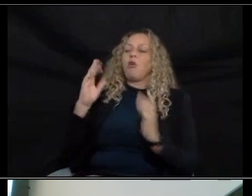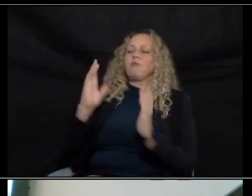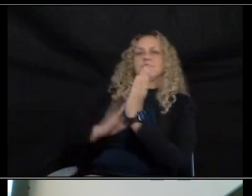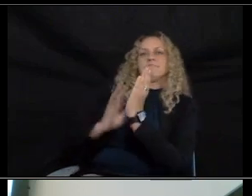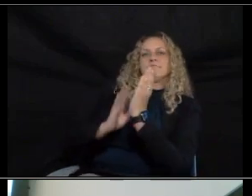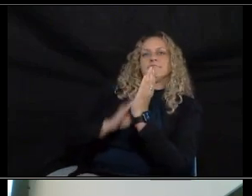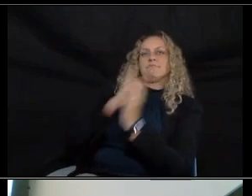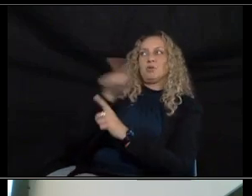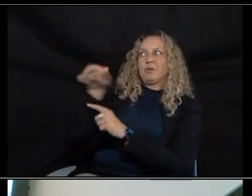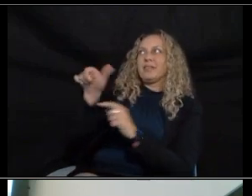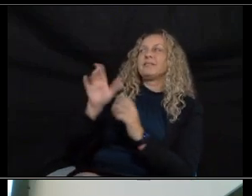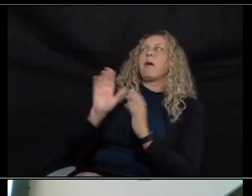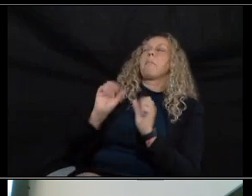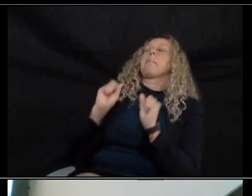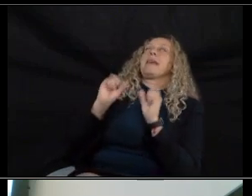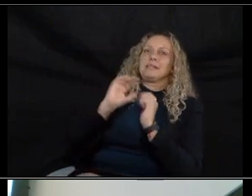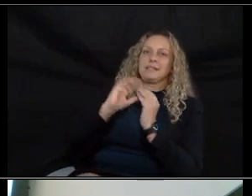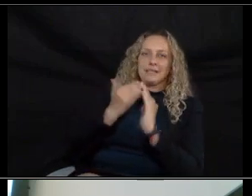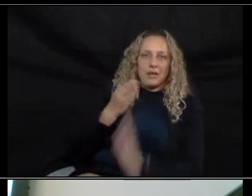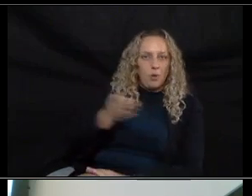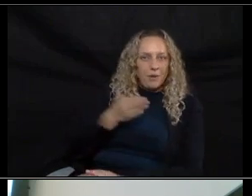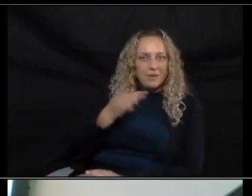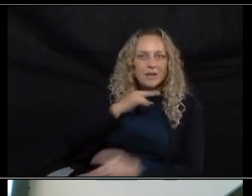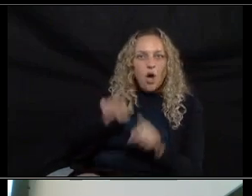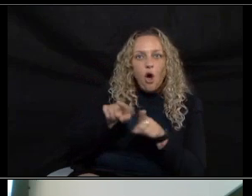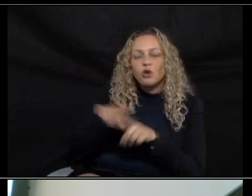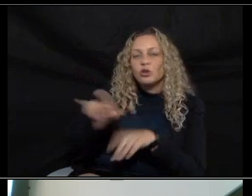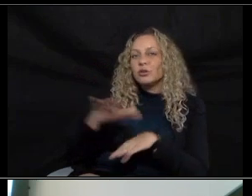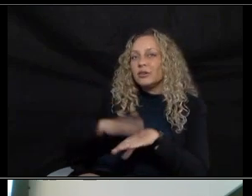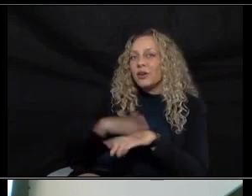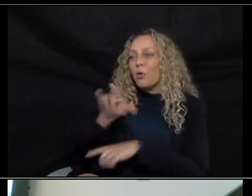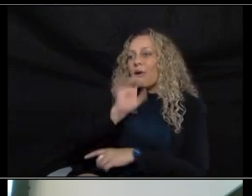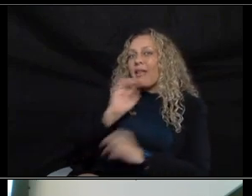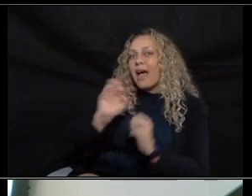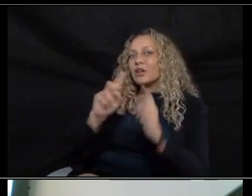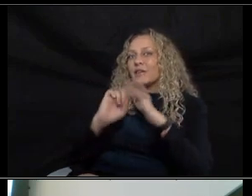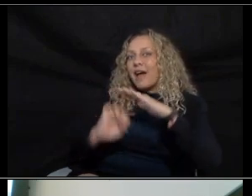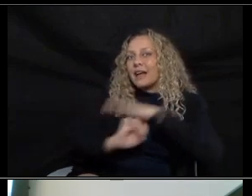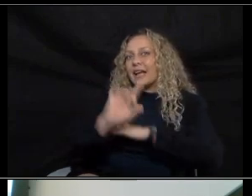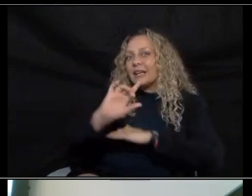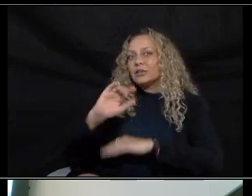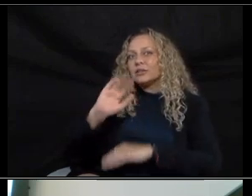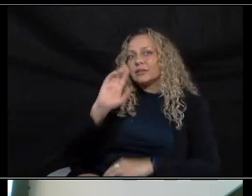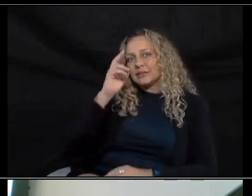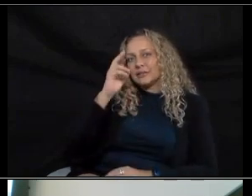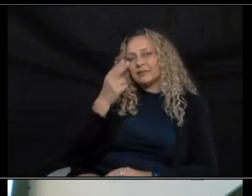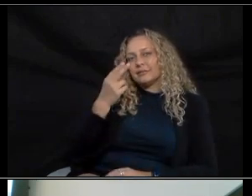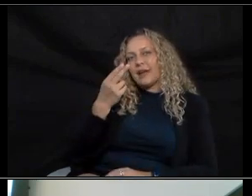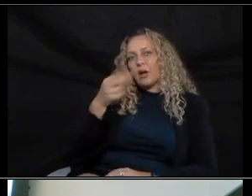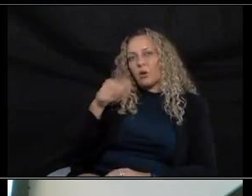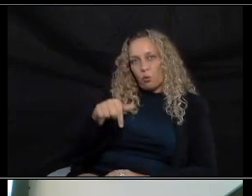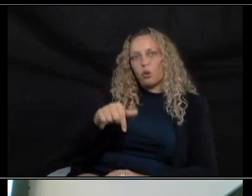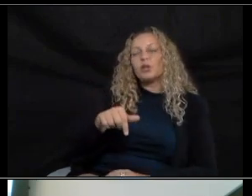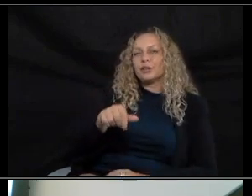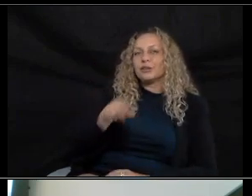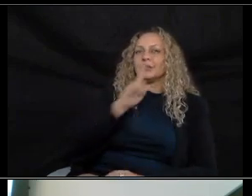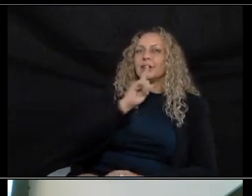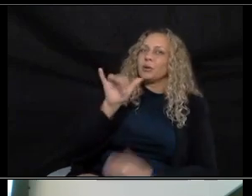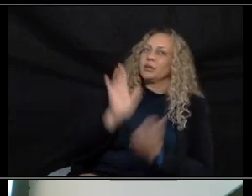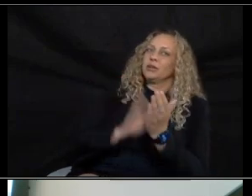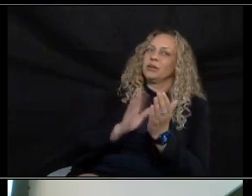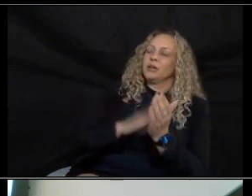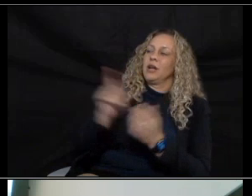this amazing city of Boynton Beach, which is also, by the way, where the Education Foundation is headquartered. Credit to you as the commission,